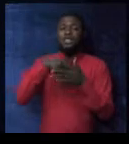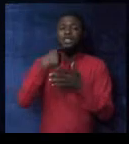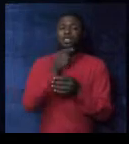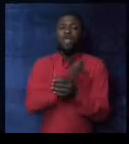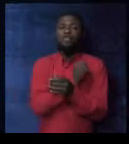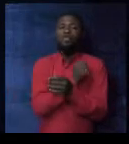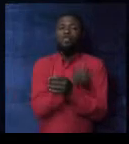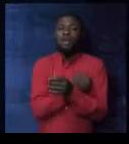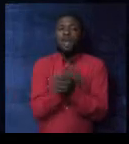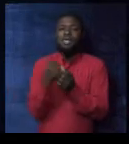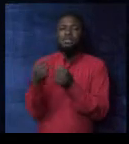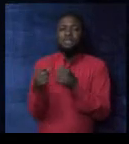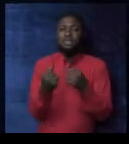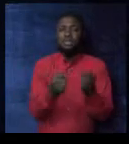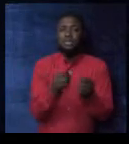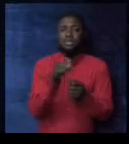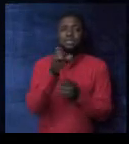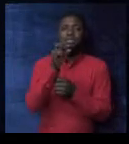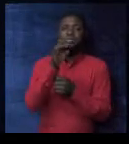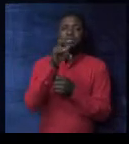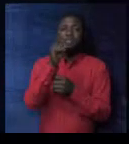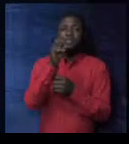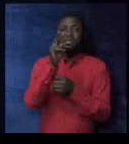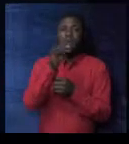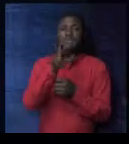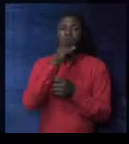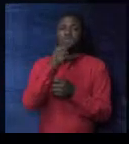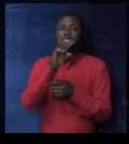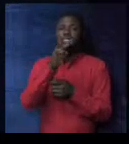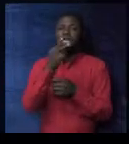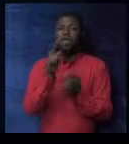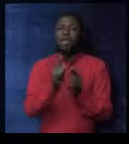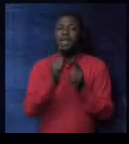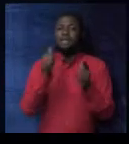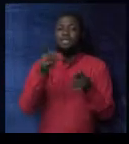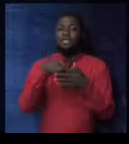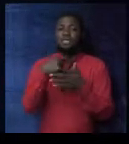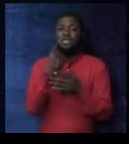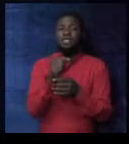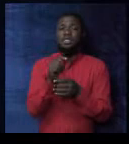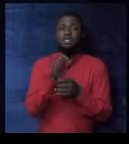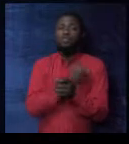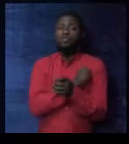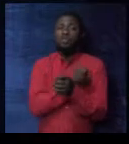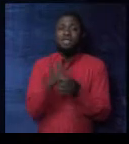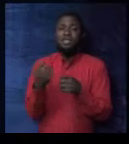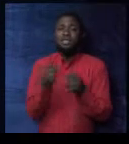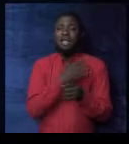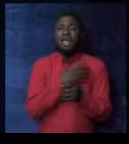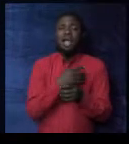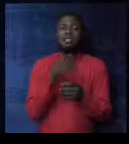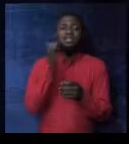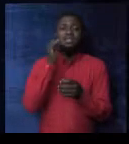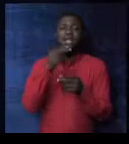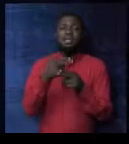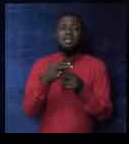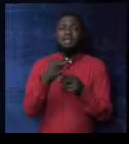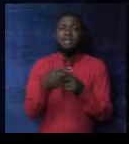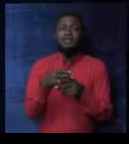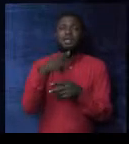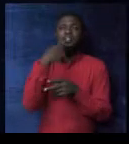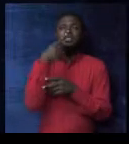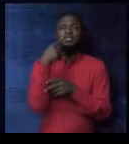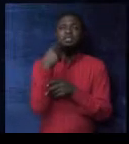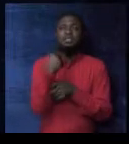in the solar system. Saturn is the second largest in the solar system. and it is nicknamed